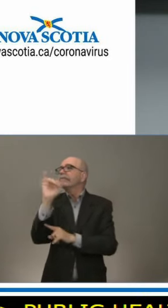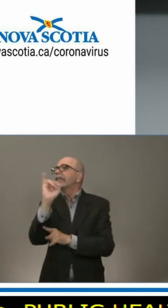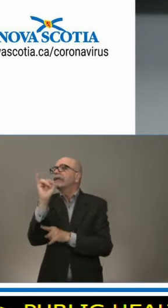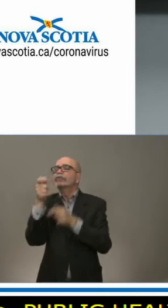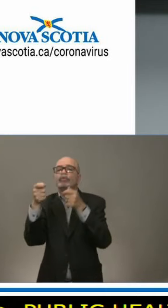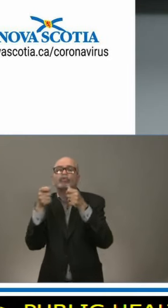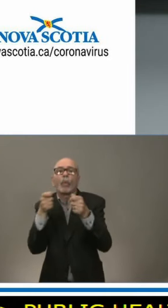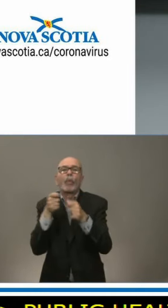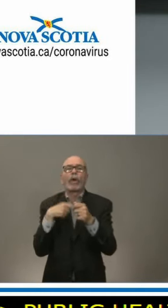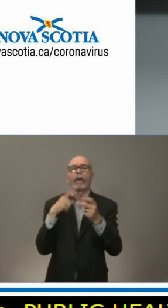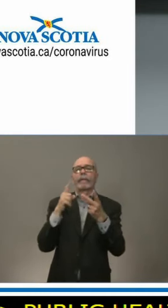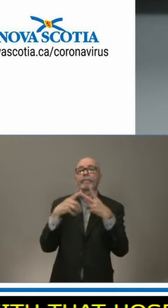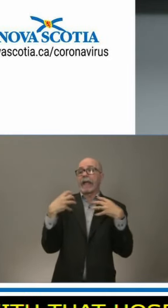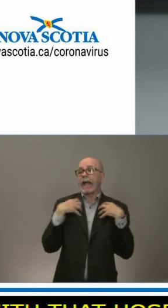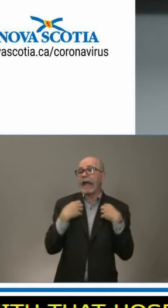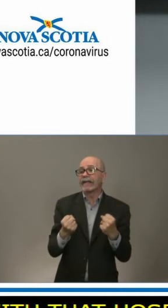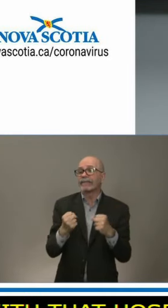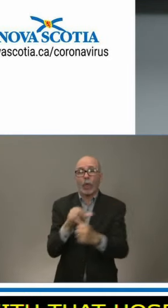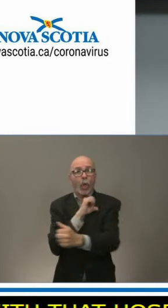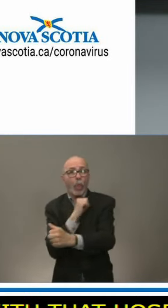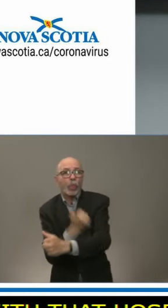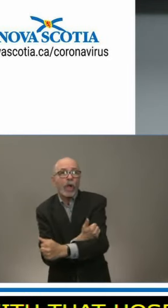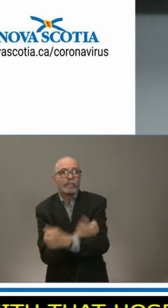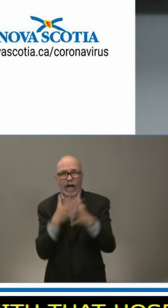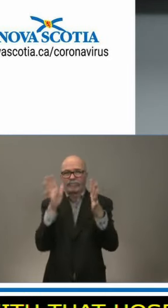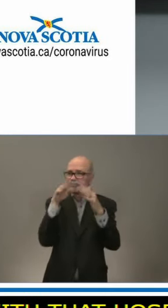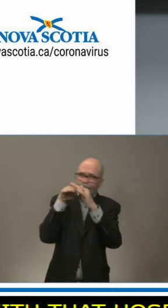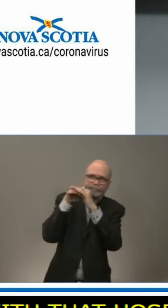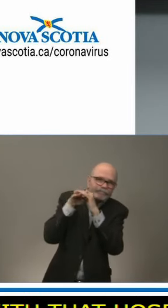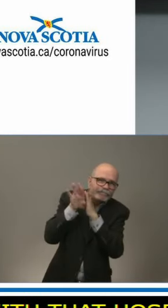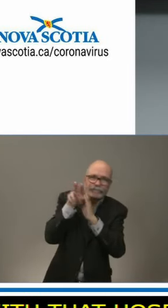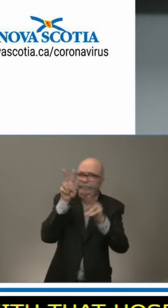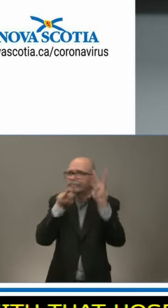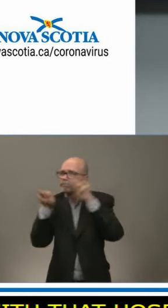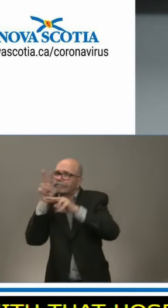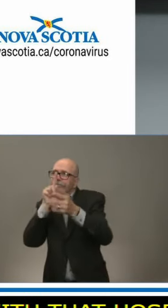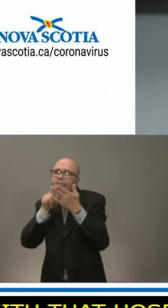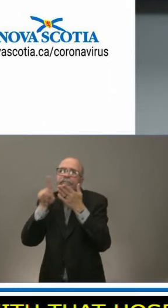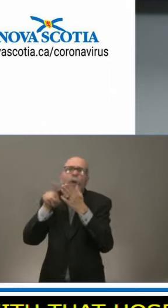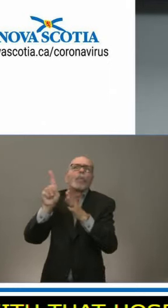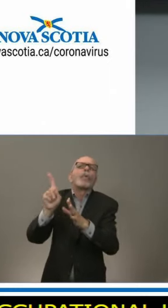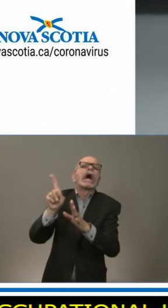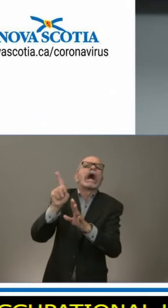time that patient was admitted into hospital, who may have